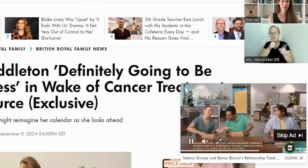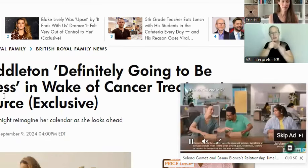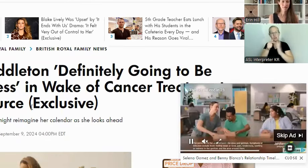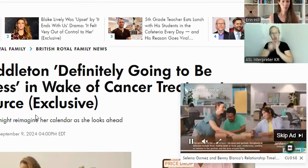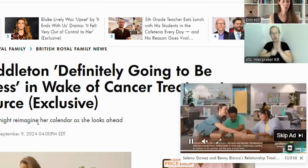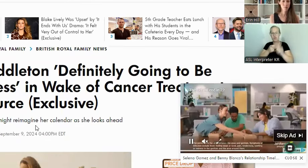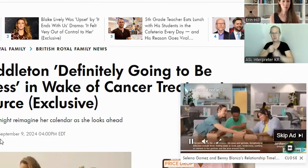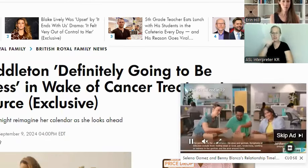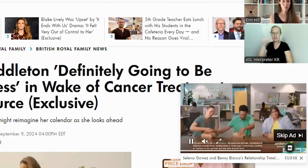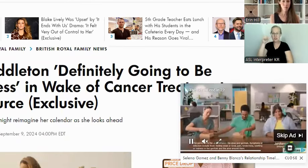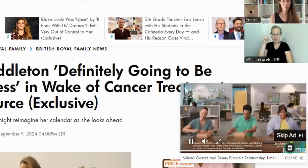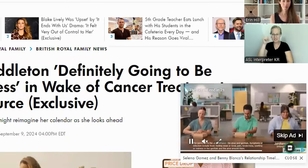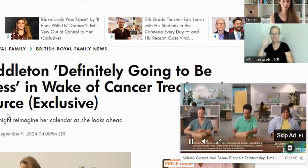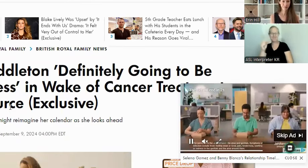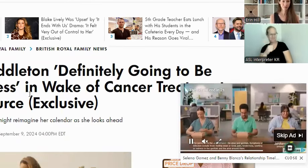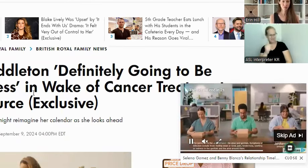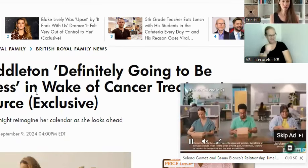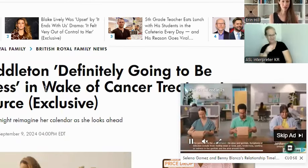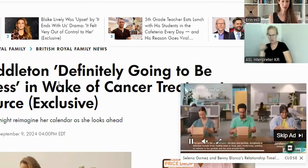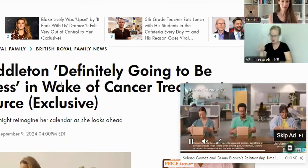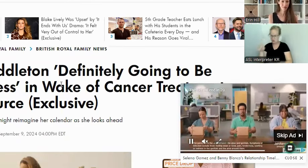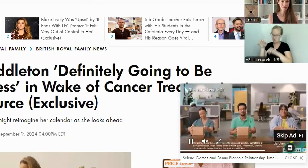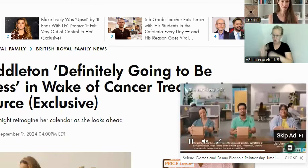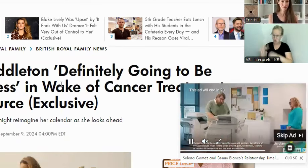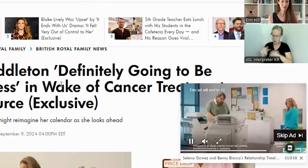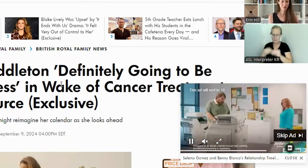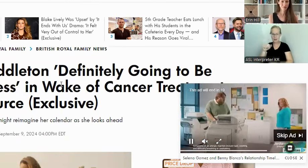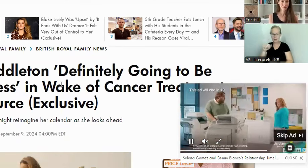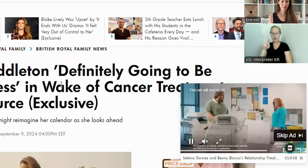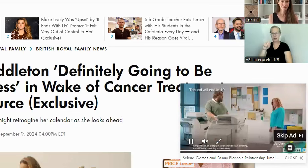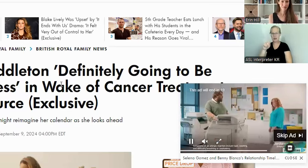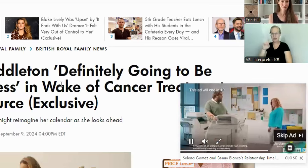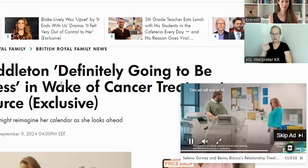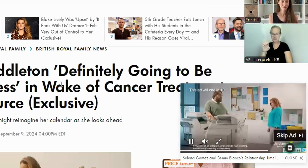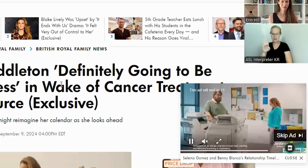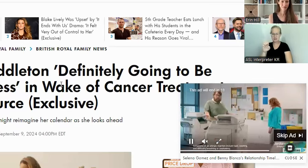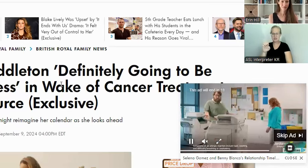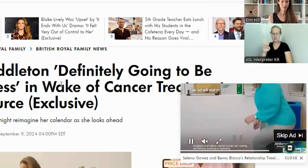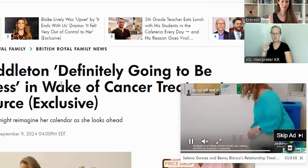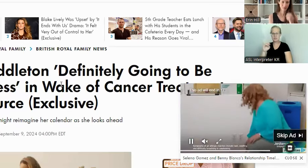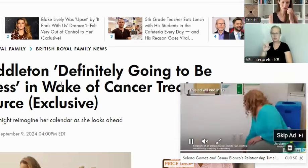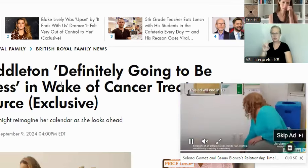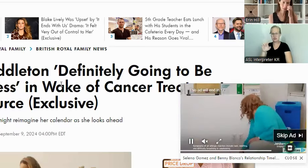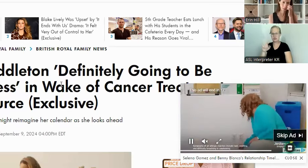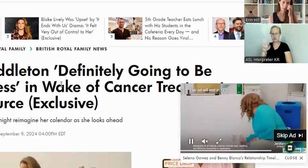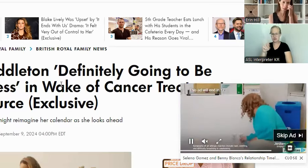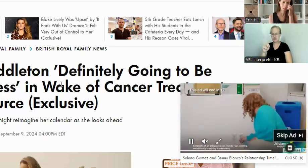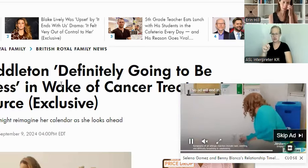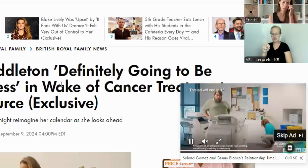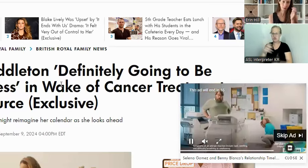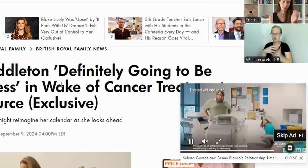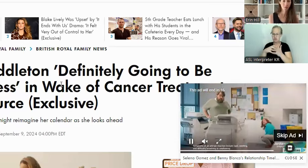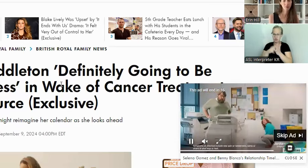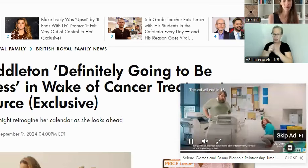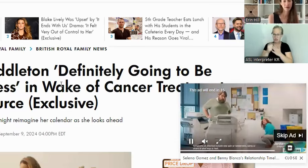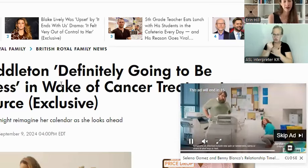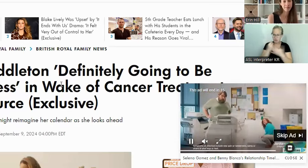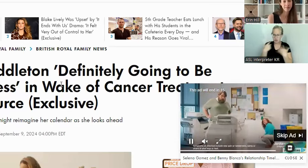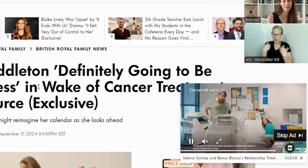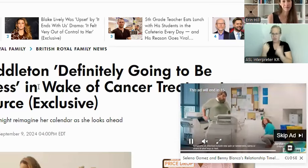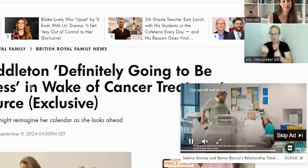yesterday that you wrote about Kate Middleton, uh, recovering from cancer treatment.